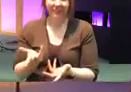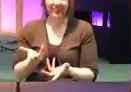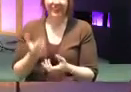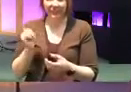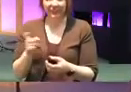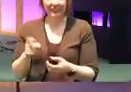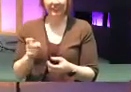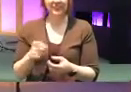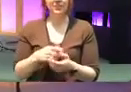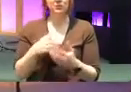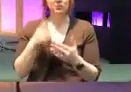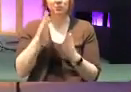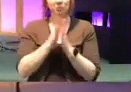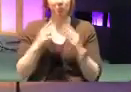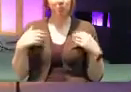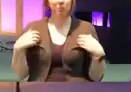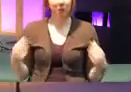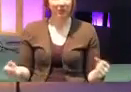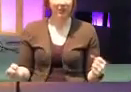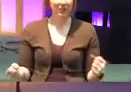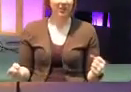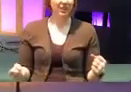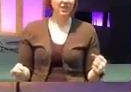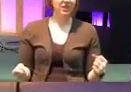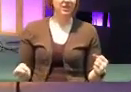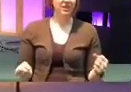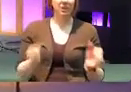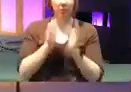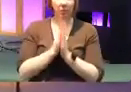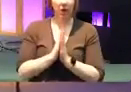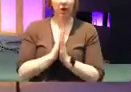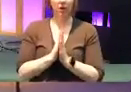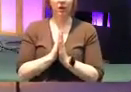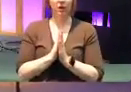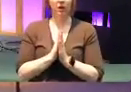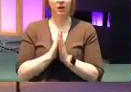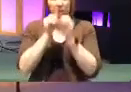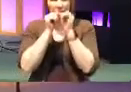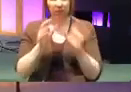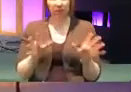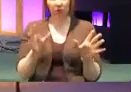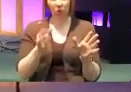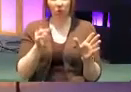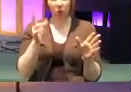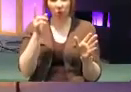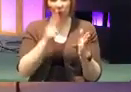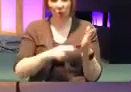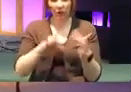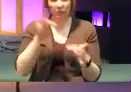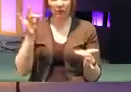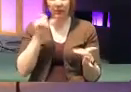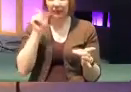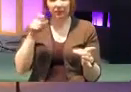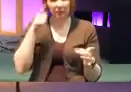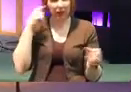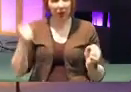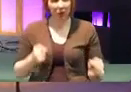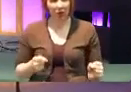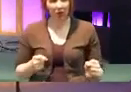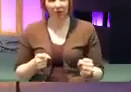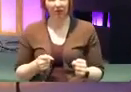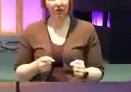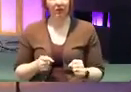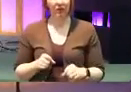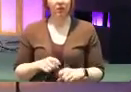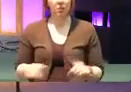When you pray in boldness, under the power and the anointing of the Holy Spirit, it doesn't have to be loud to be effective.